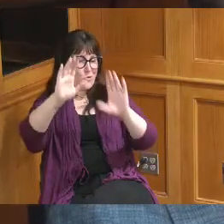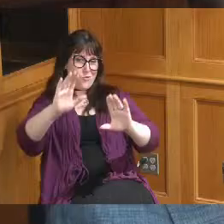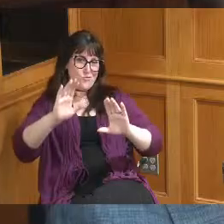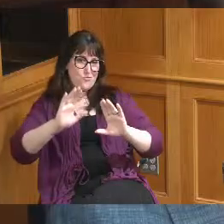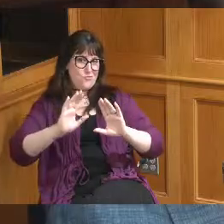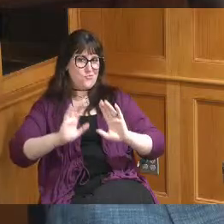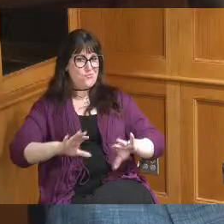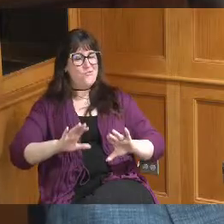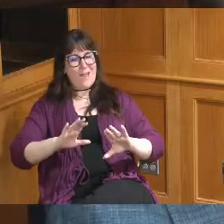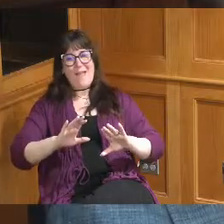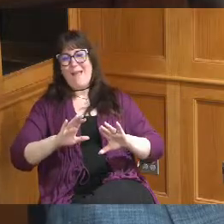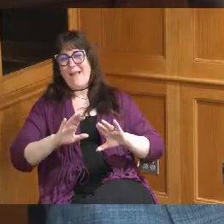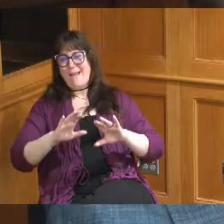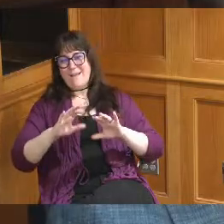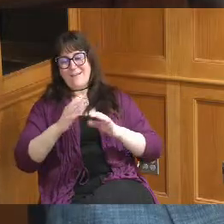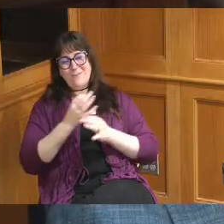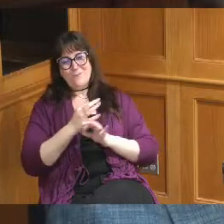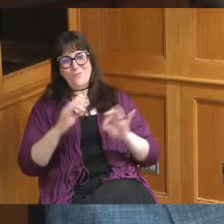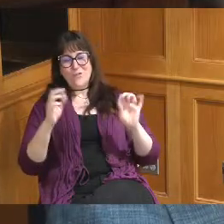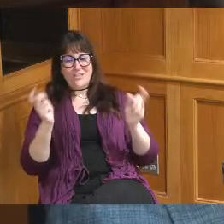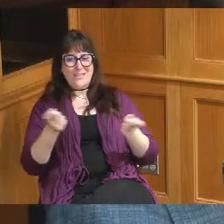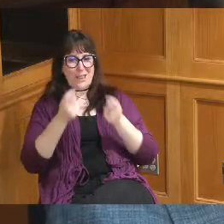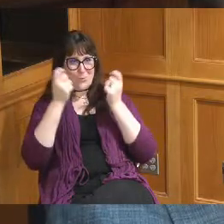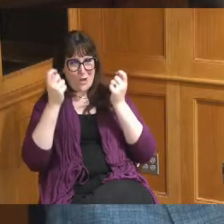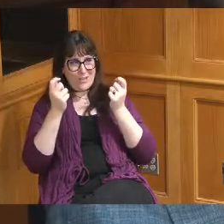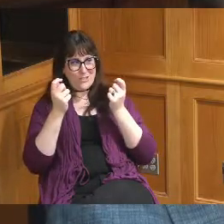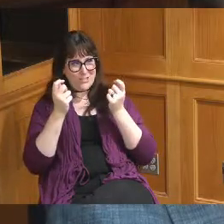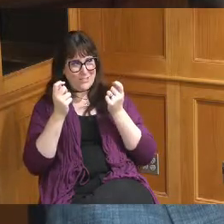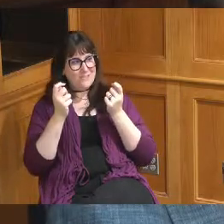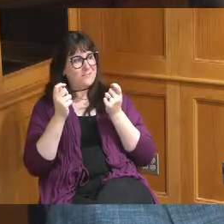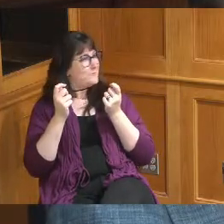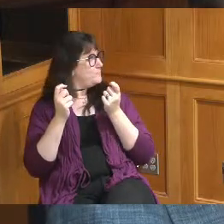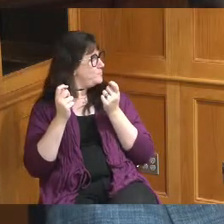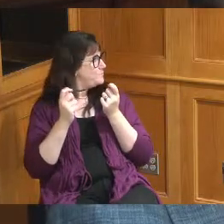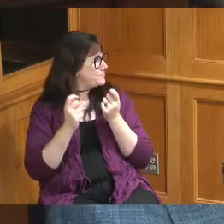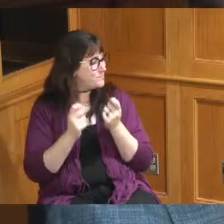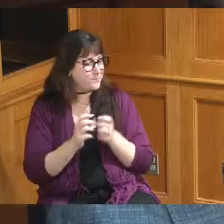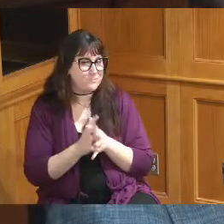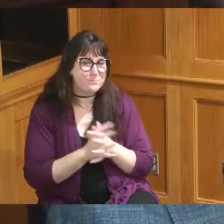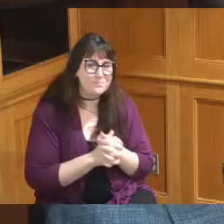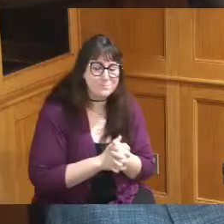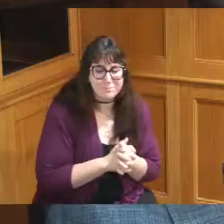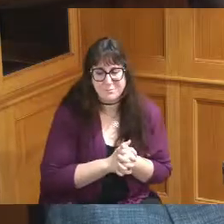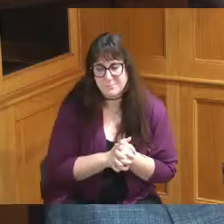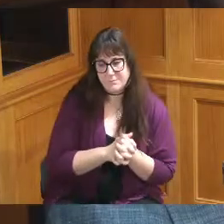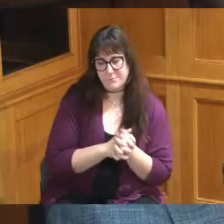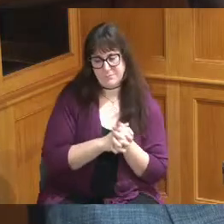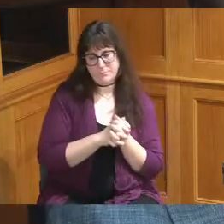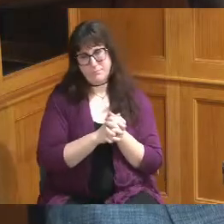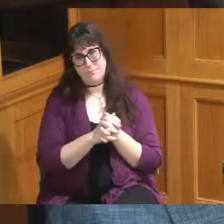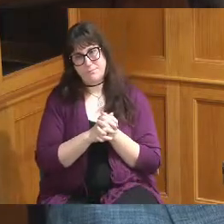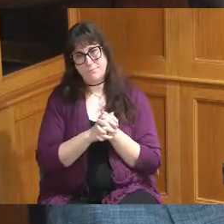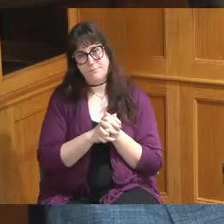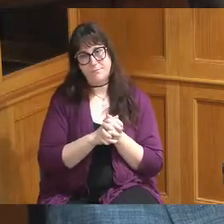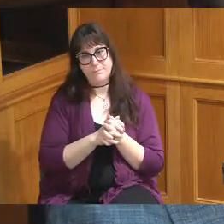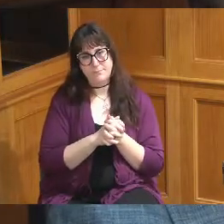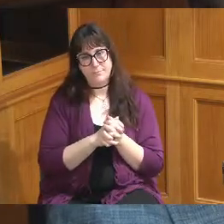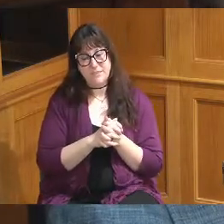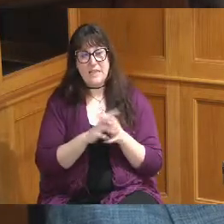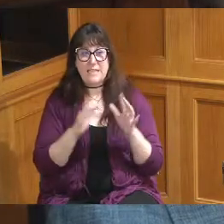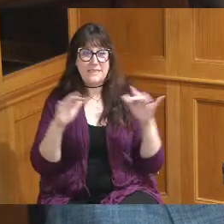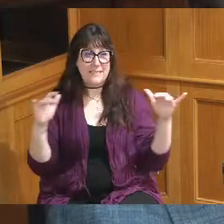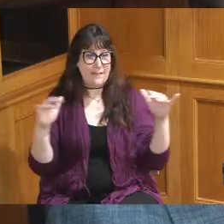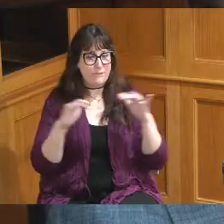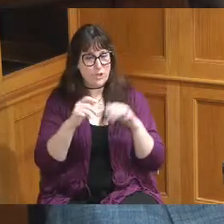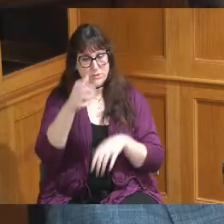free celebration for Father's Day at the Cincinnati Black Music Walk of Fame, and diverse fathers and